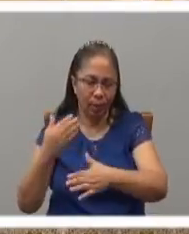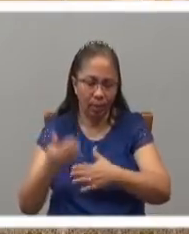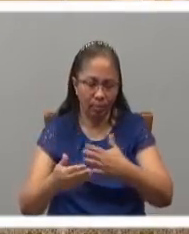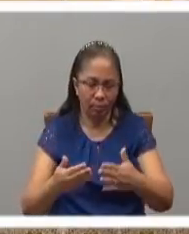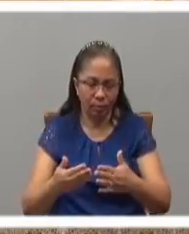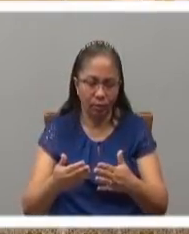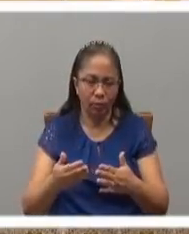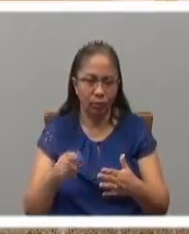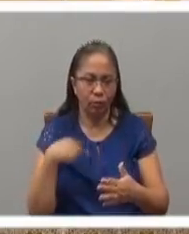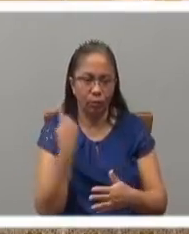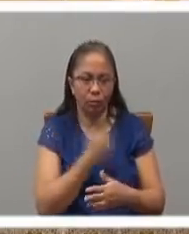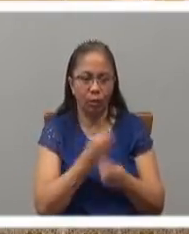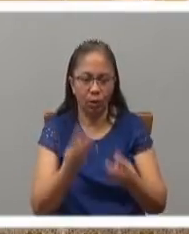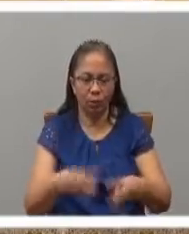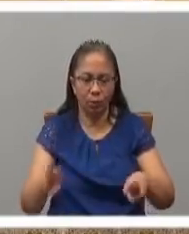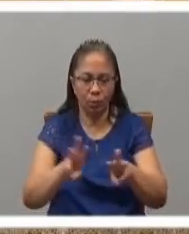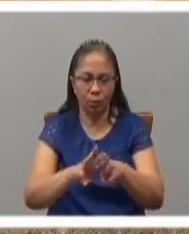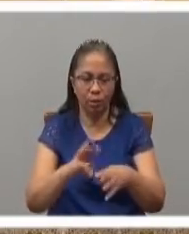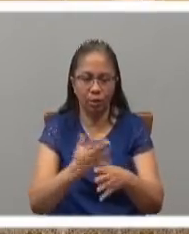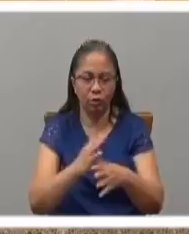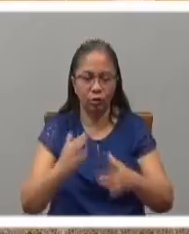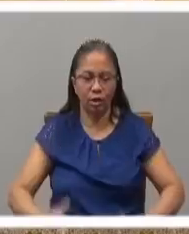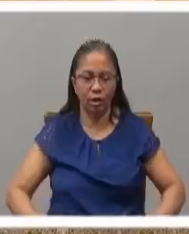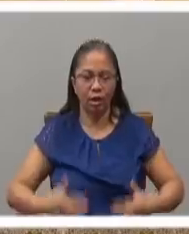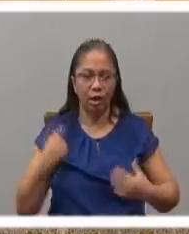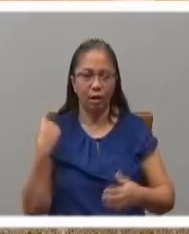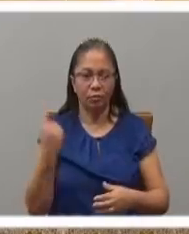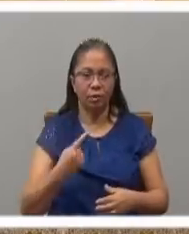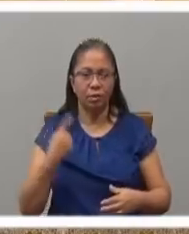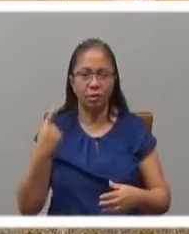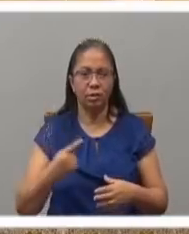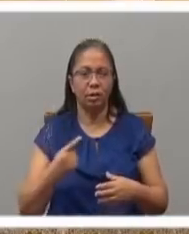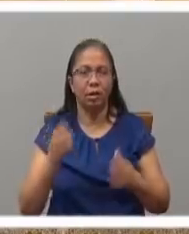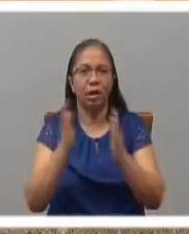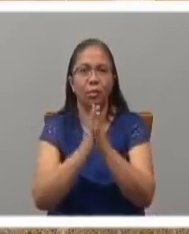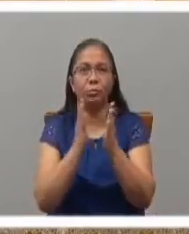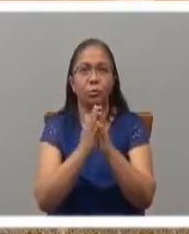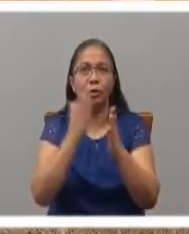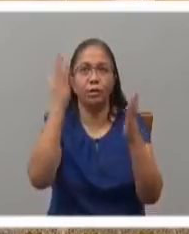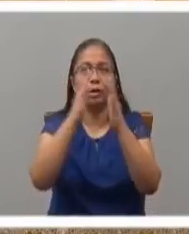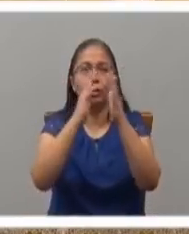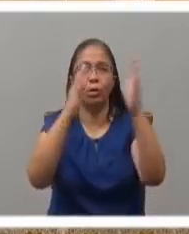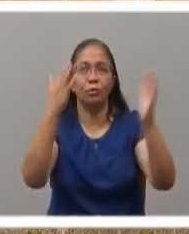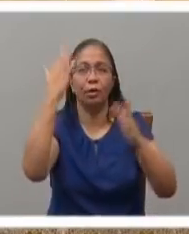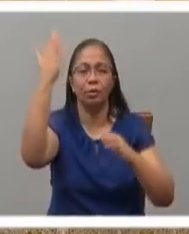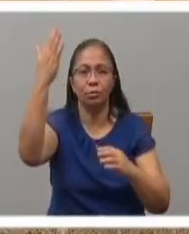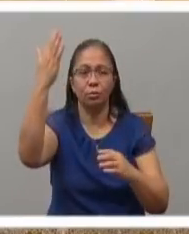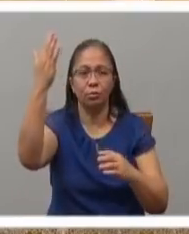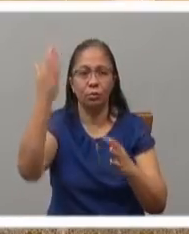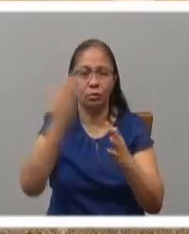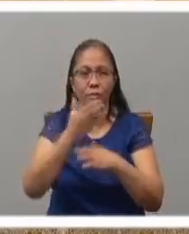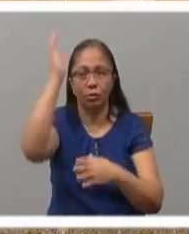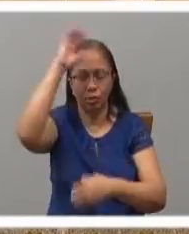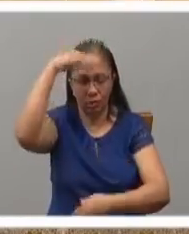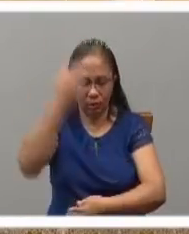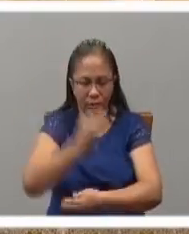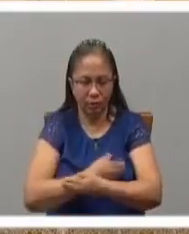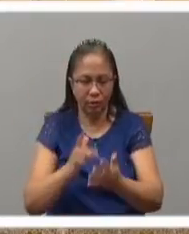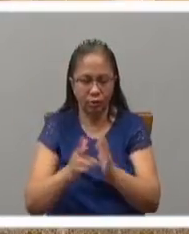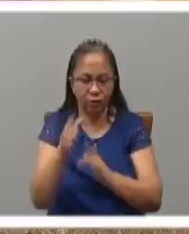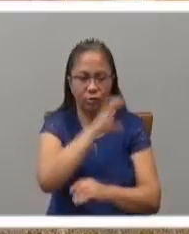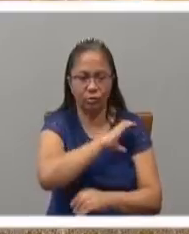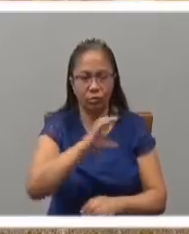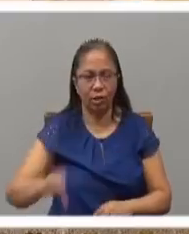the ages, we may merit to be co-heirs to eternal life and may praise and glorify you through your Son,